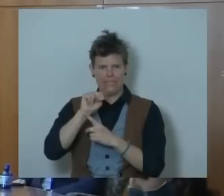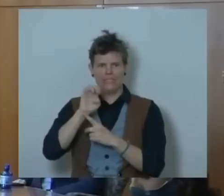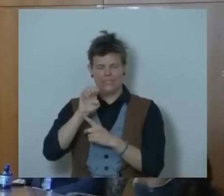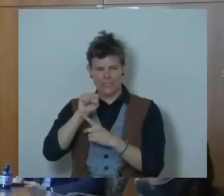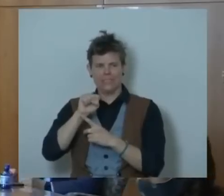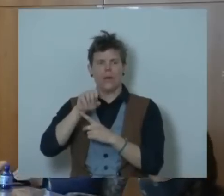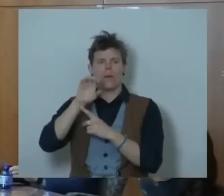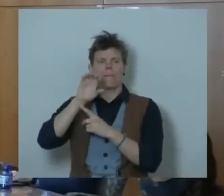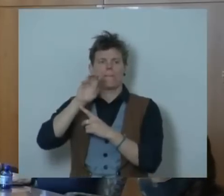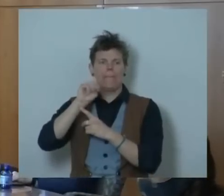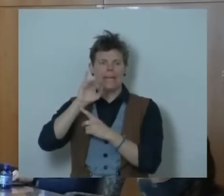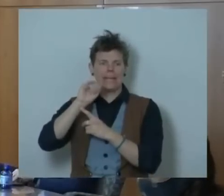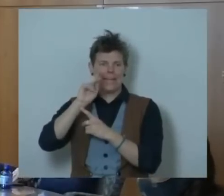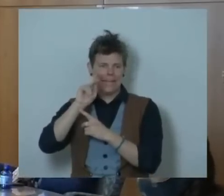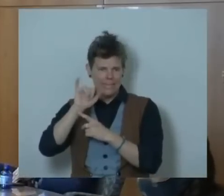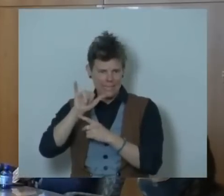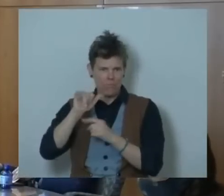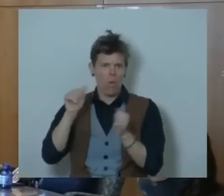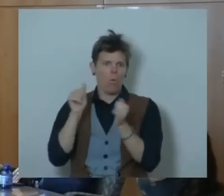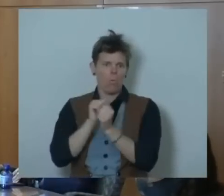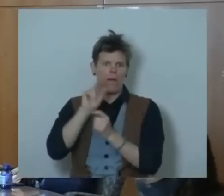Go ahead and ask your question.